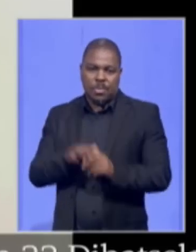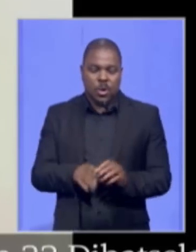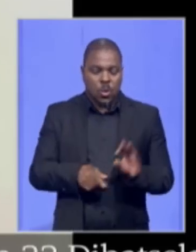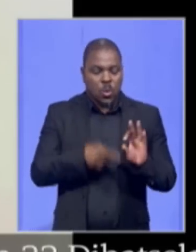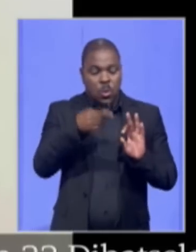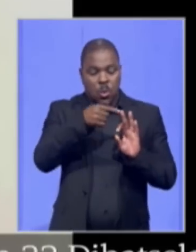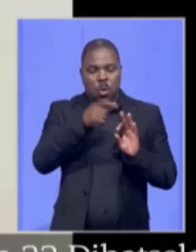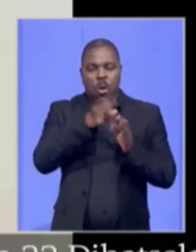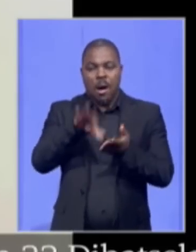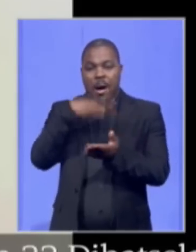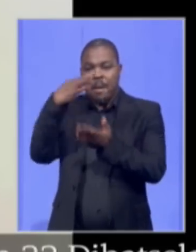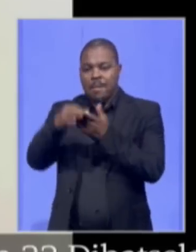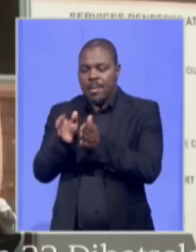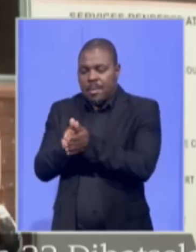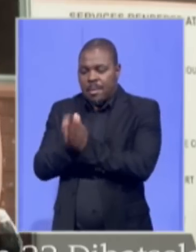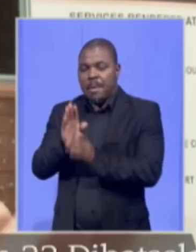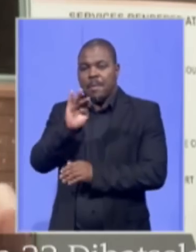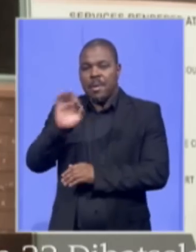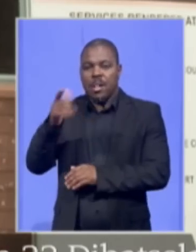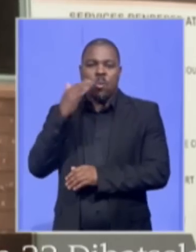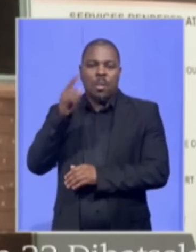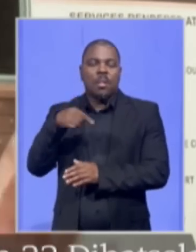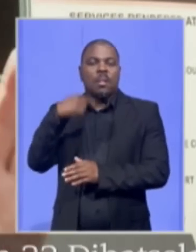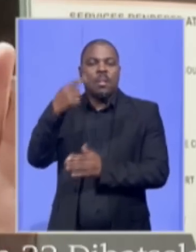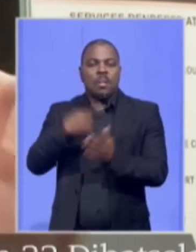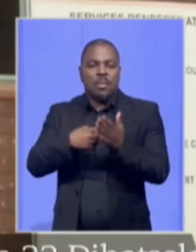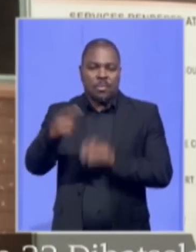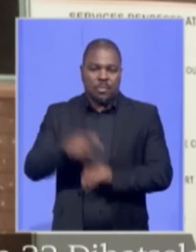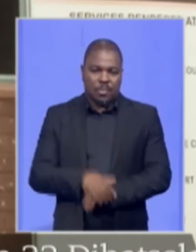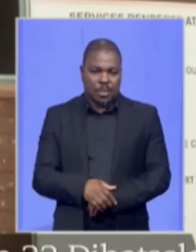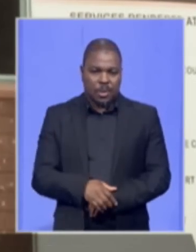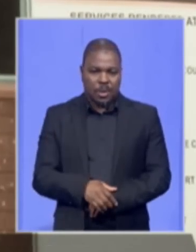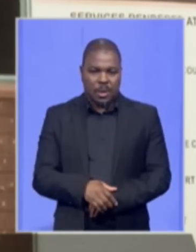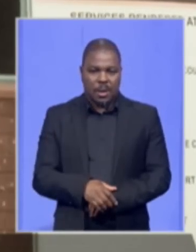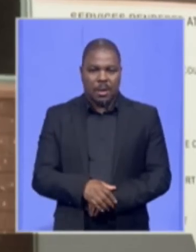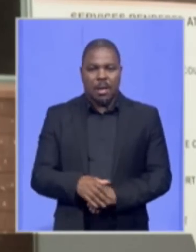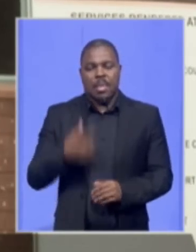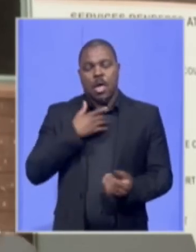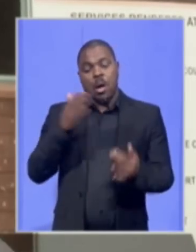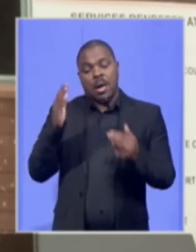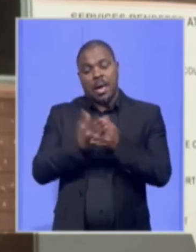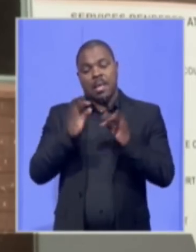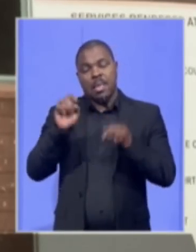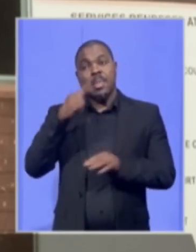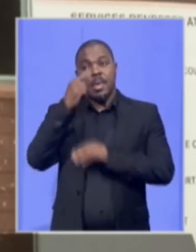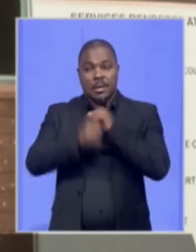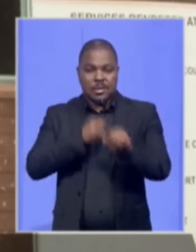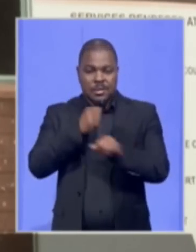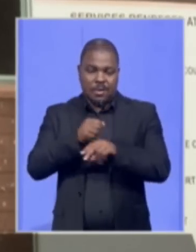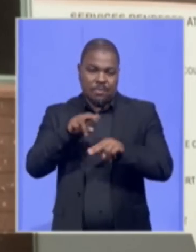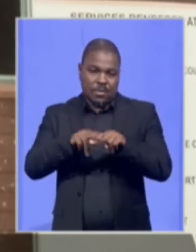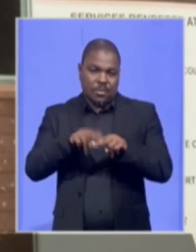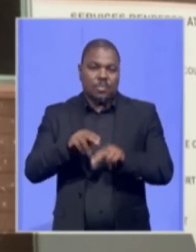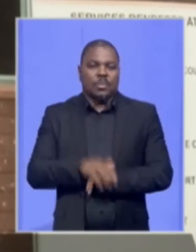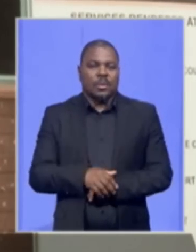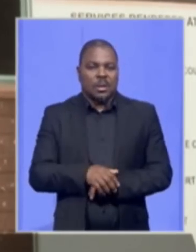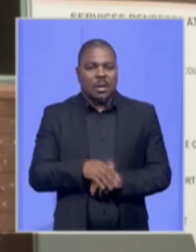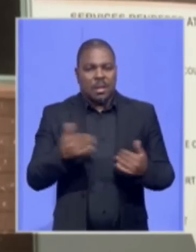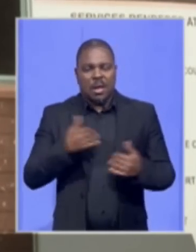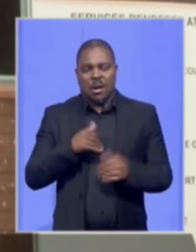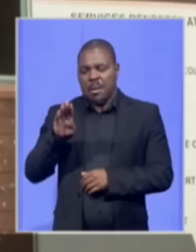beila mo dibekeng tse tlang. The main case is for next year, February. That's got nothing to do with bail as such. That was a